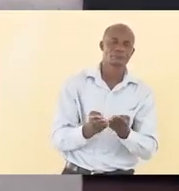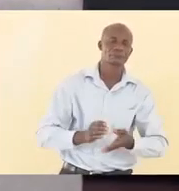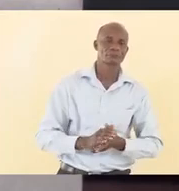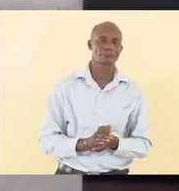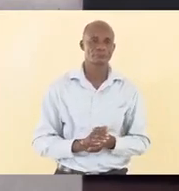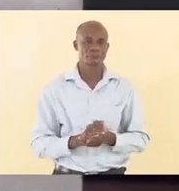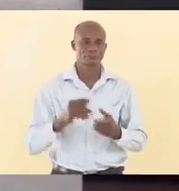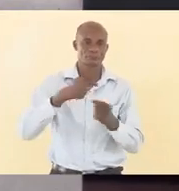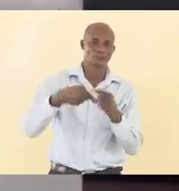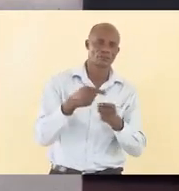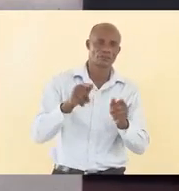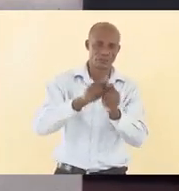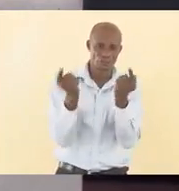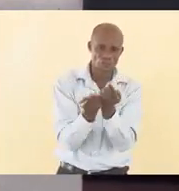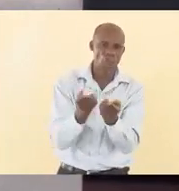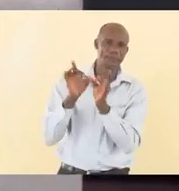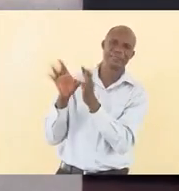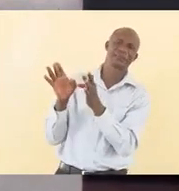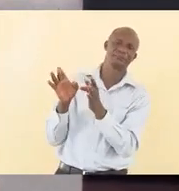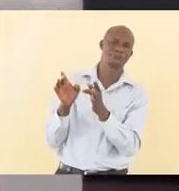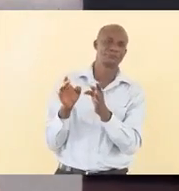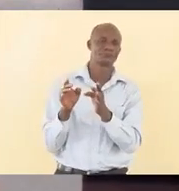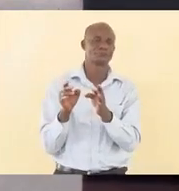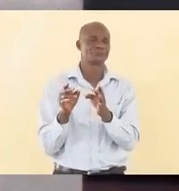bigotry, where there is group hate,